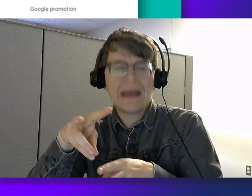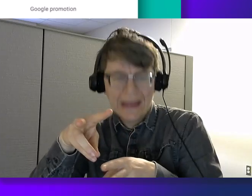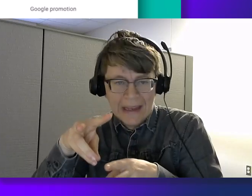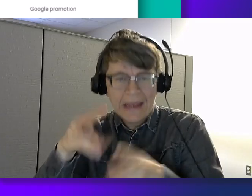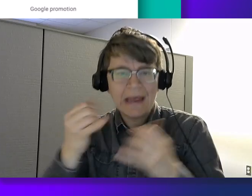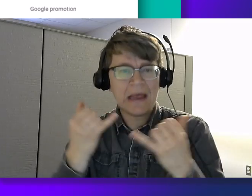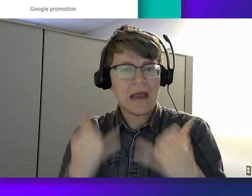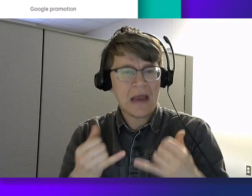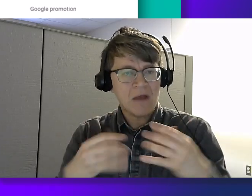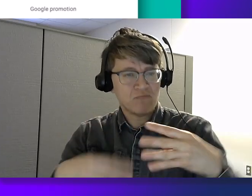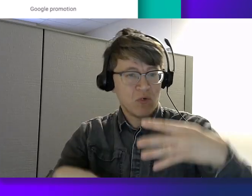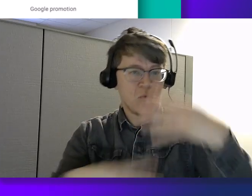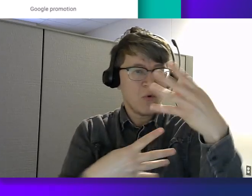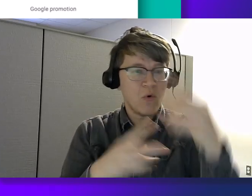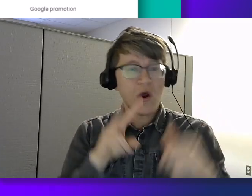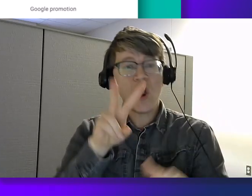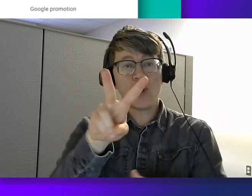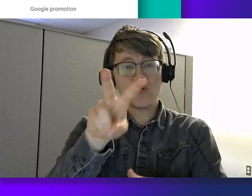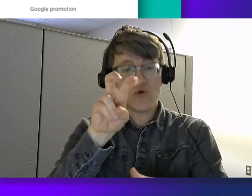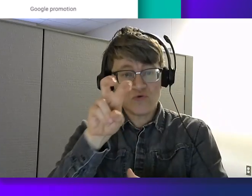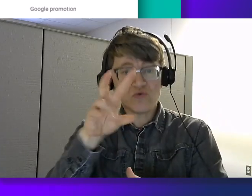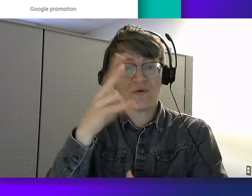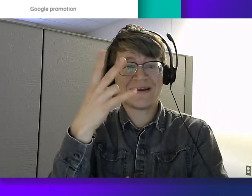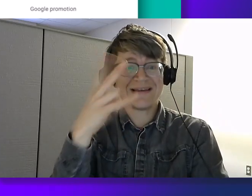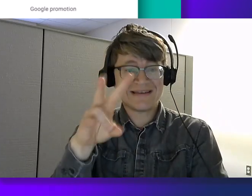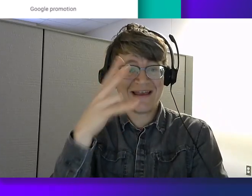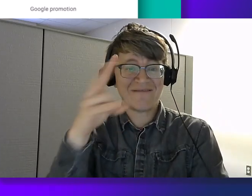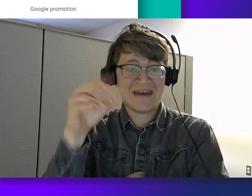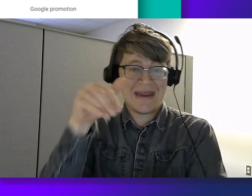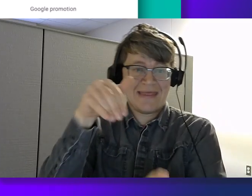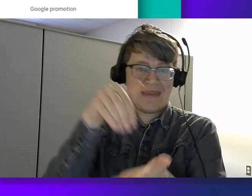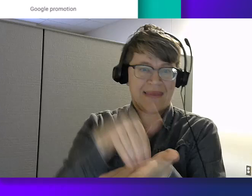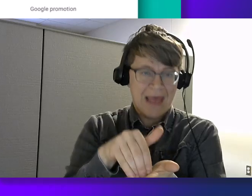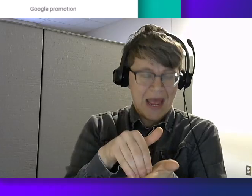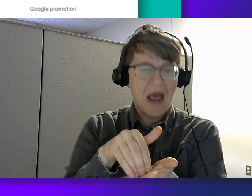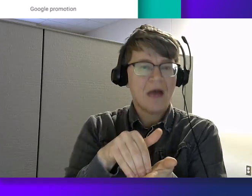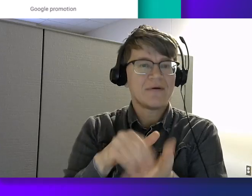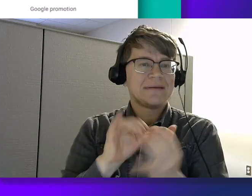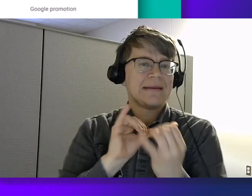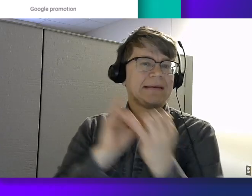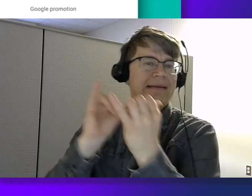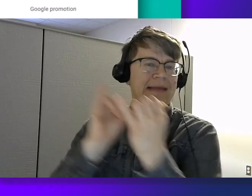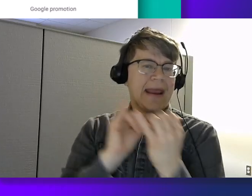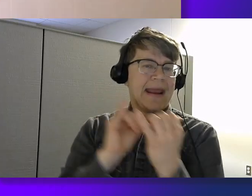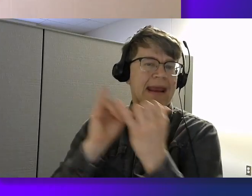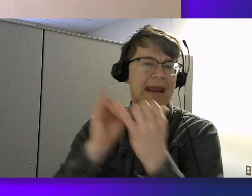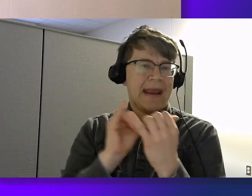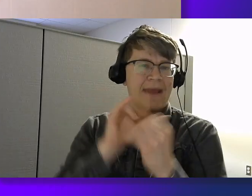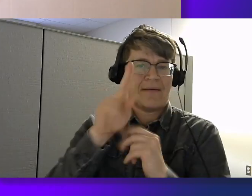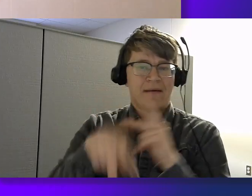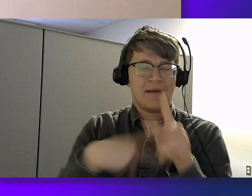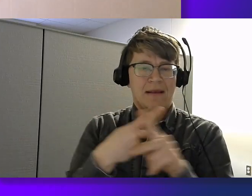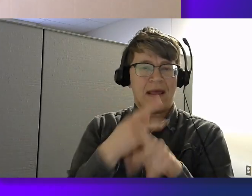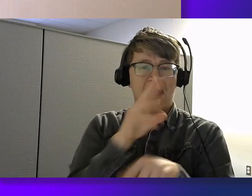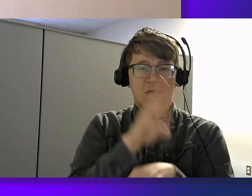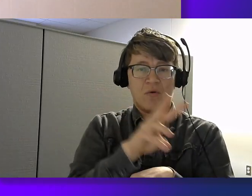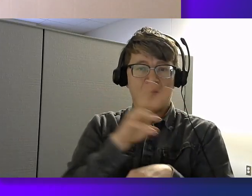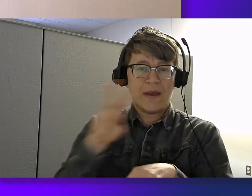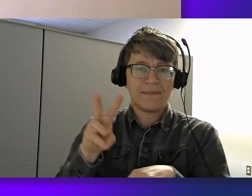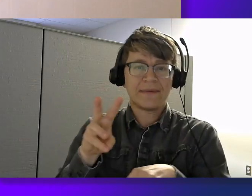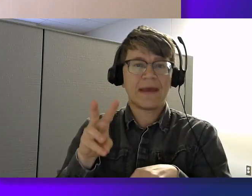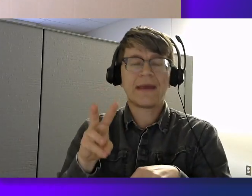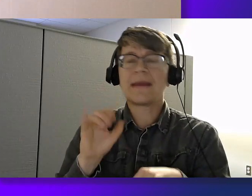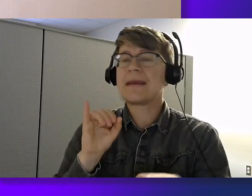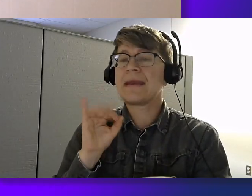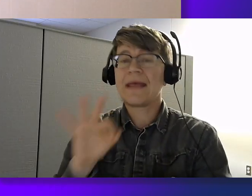going to be an exact number, but it will at least give you an idea of how many of your own pages are currently being indexed. If no content is indexed yet